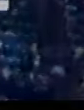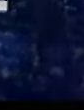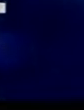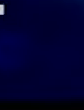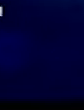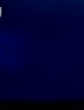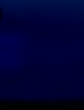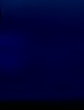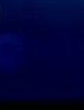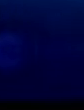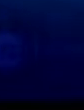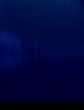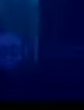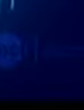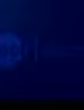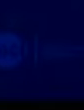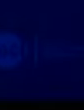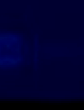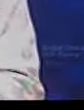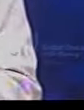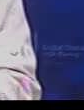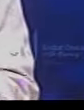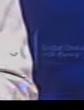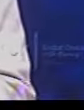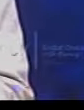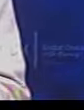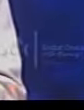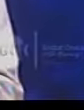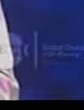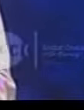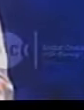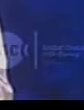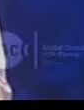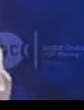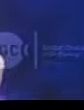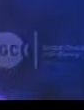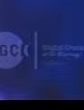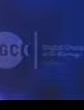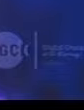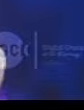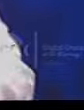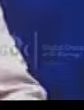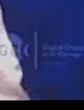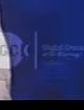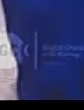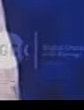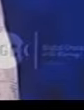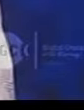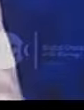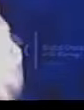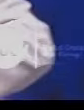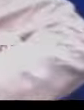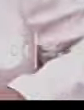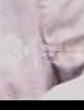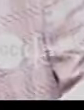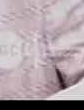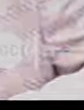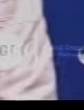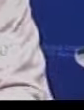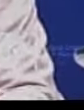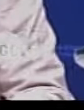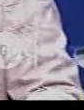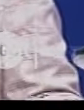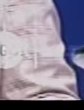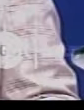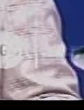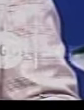shift. You've never seen anything like it before. Are you part of this? Are you keen into this? Is the